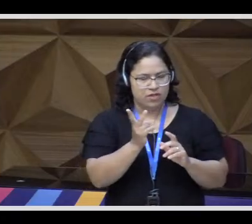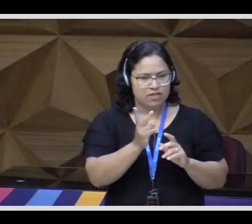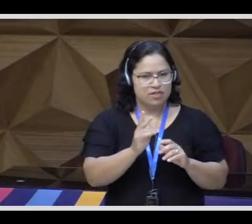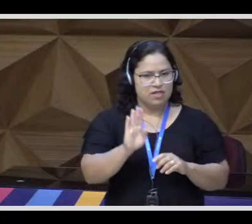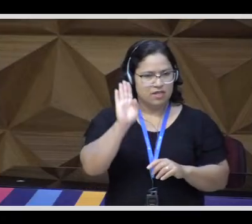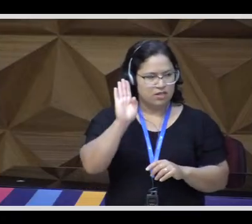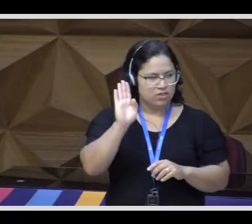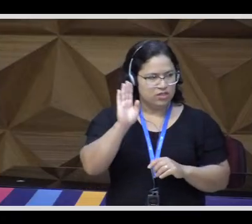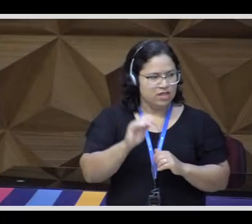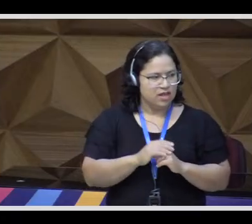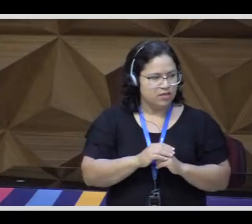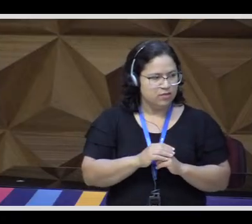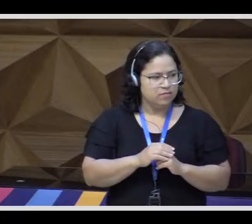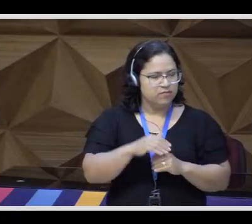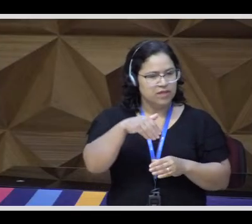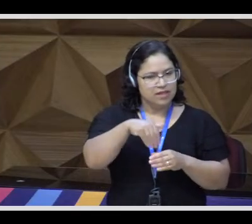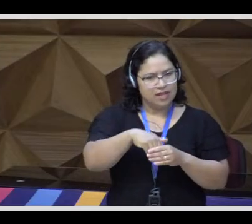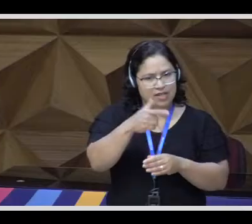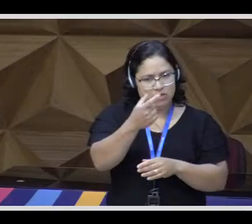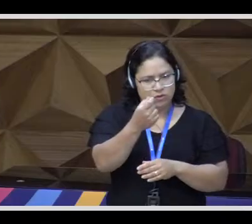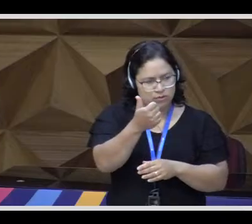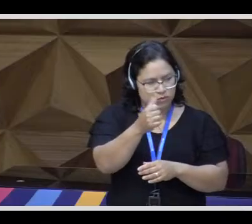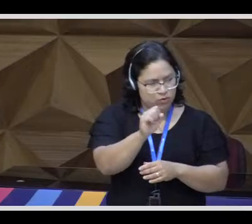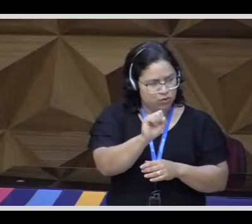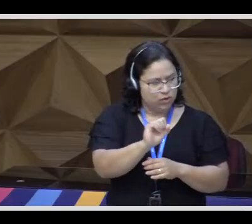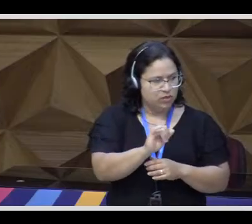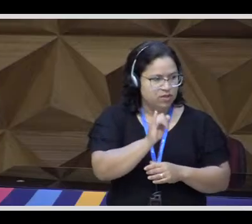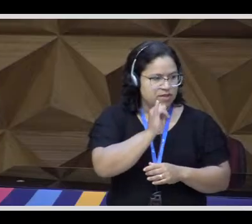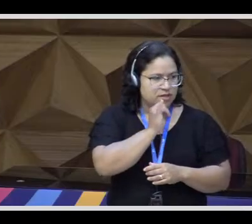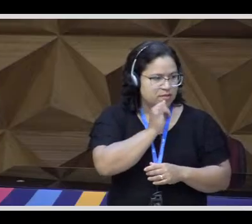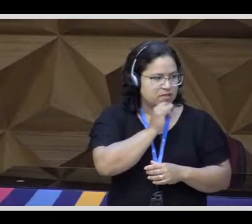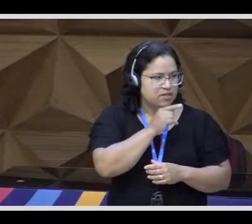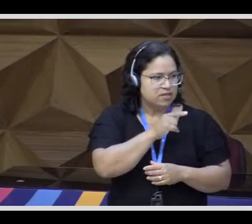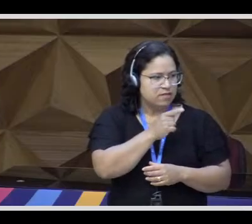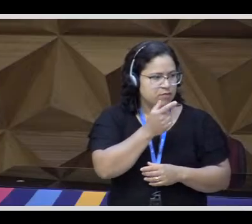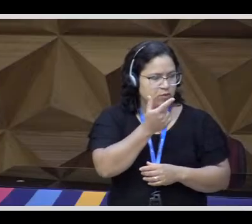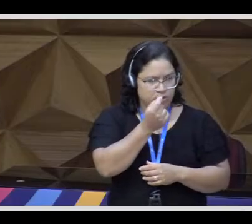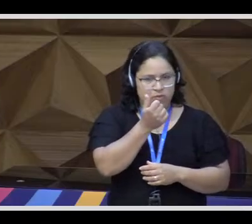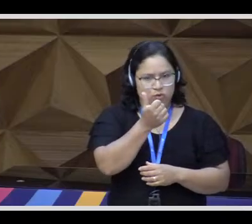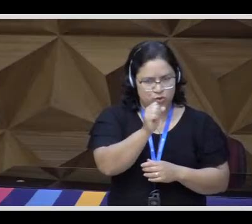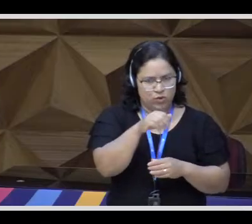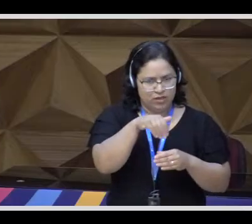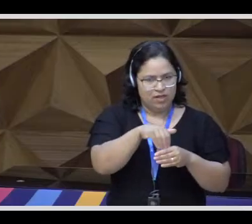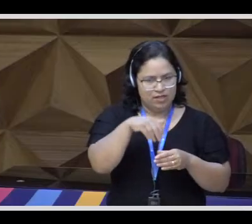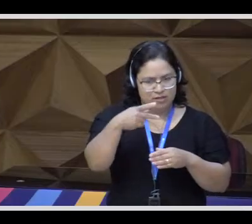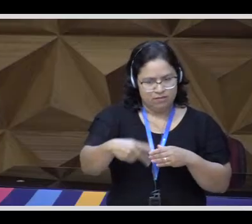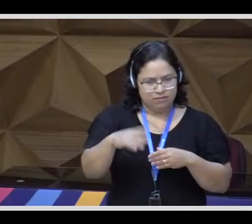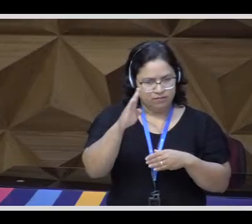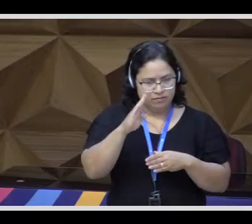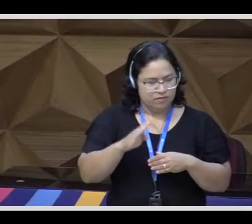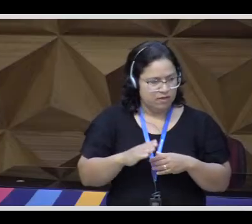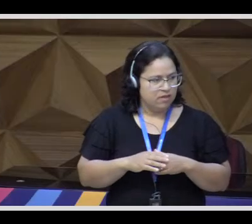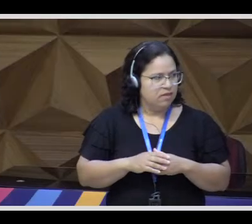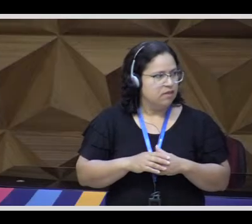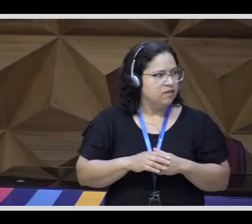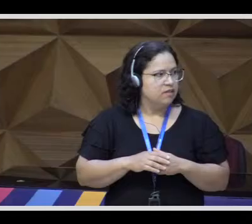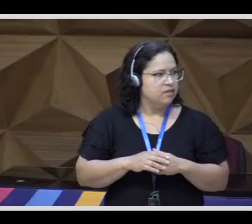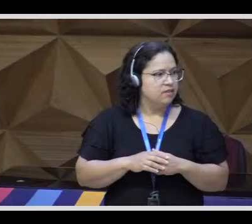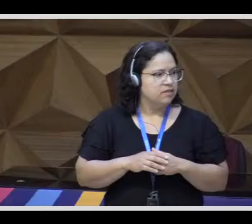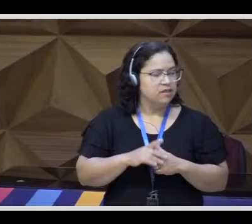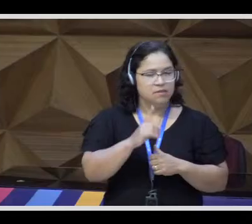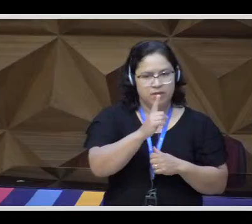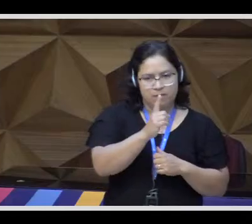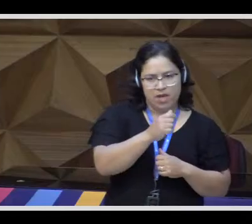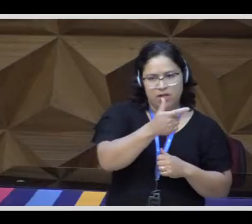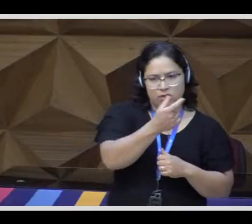election. This is the example of the 2018 election, not the first one, the 2014. As you can see, there